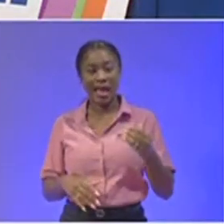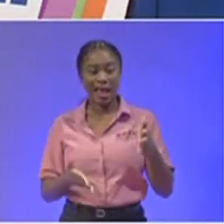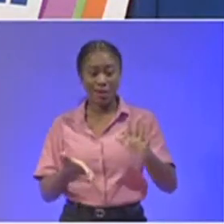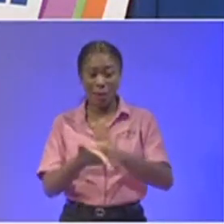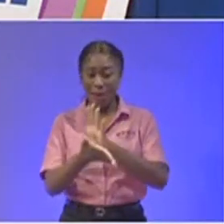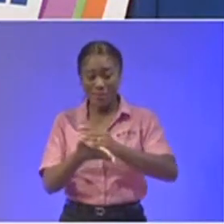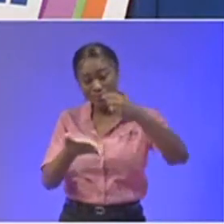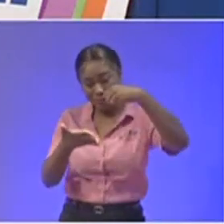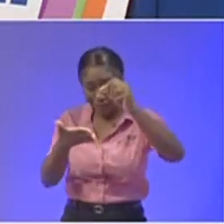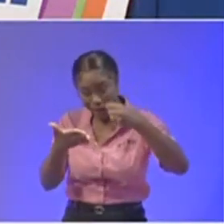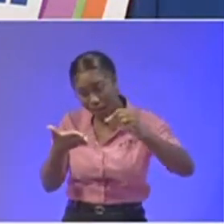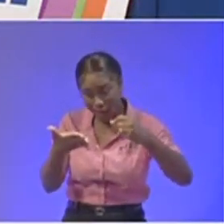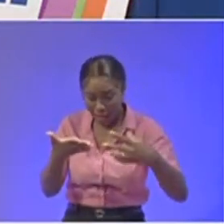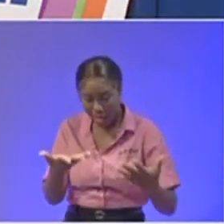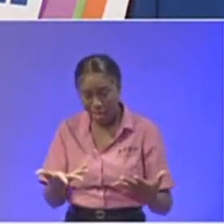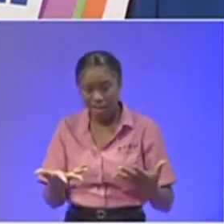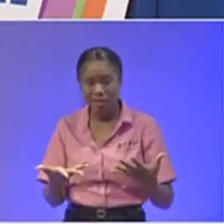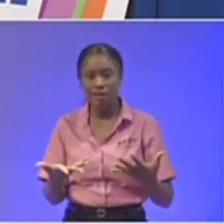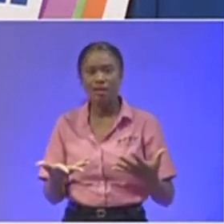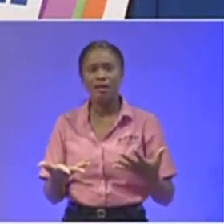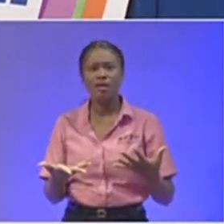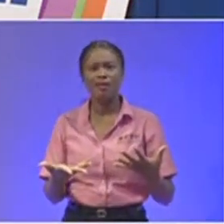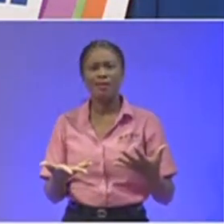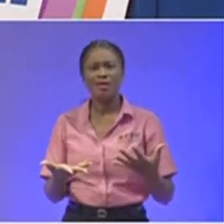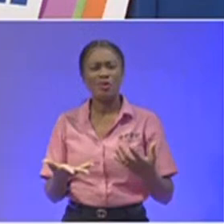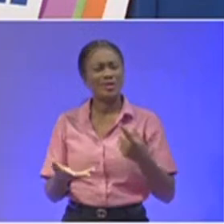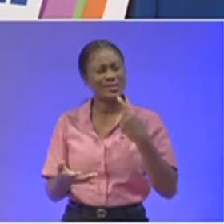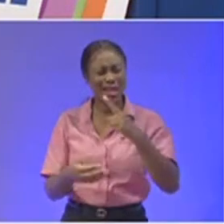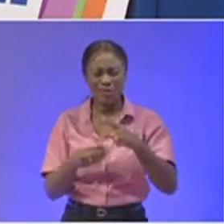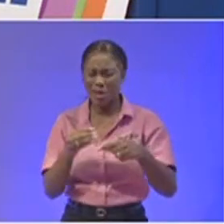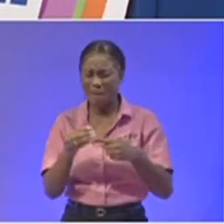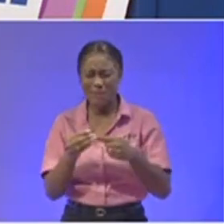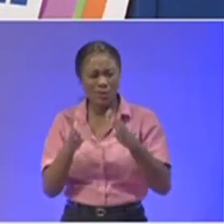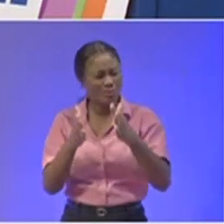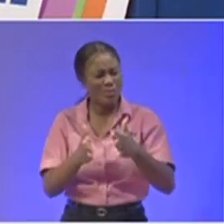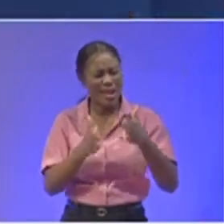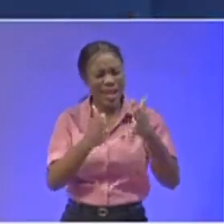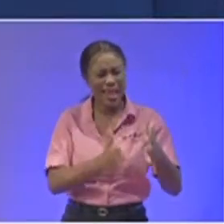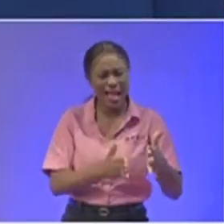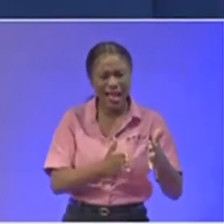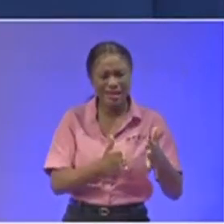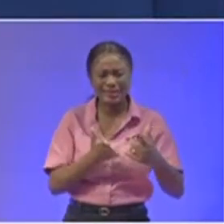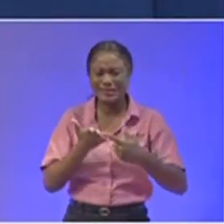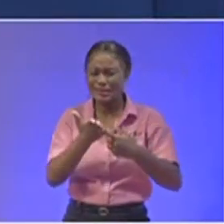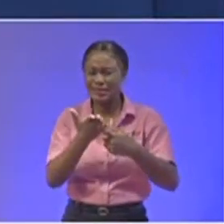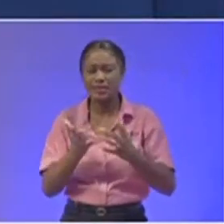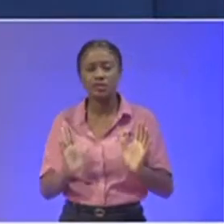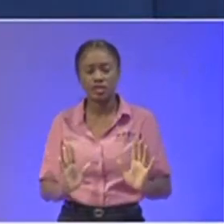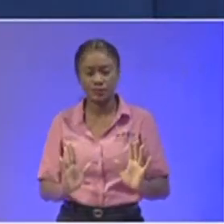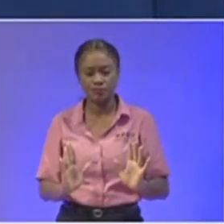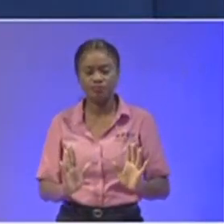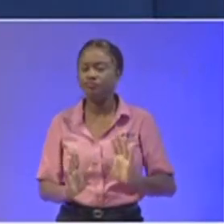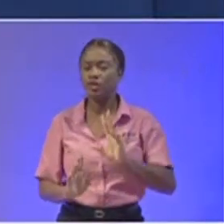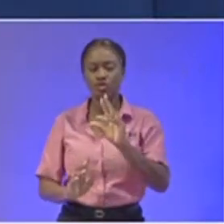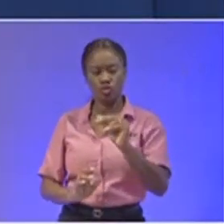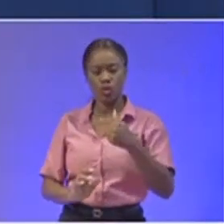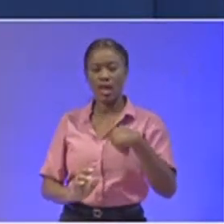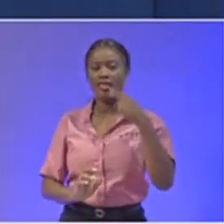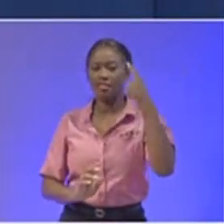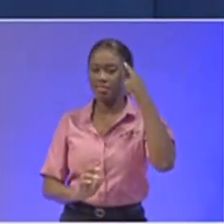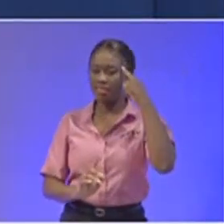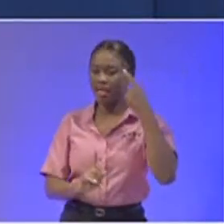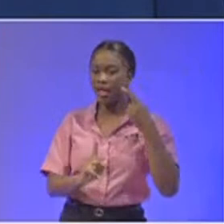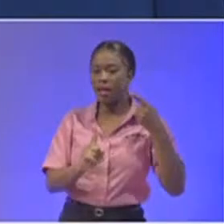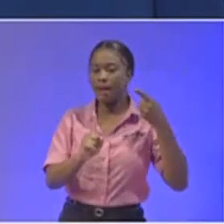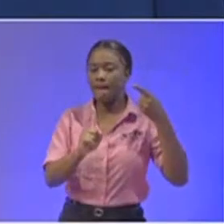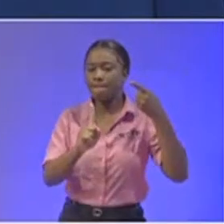papers to correct. What are you telling me about putting conference together? When are we doing that? No, I think it's an approach to